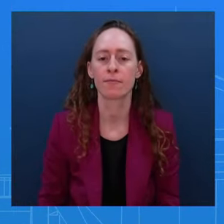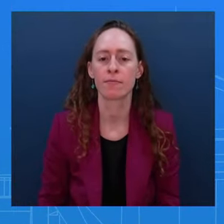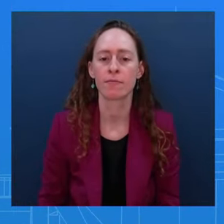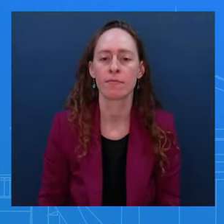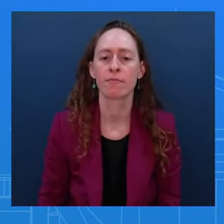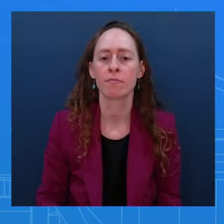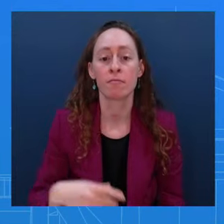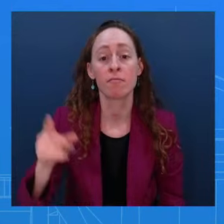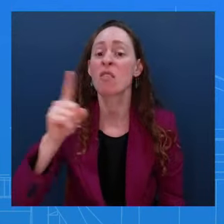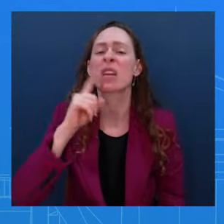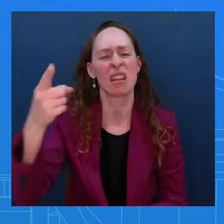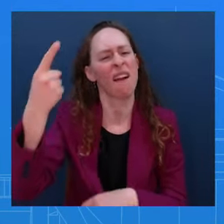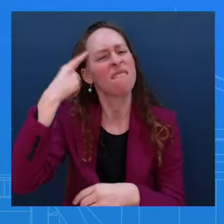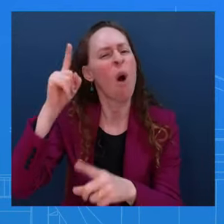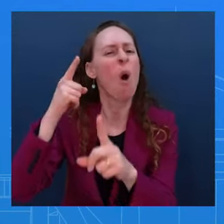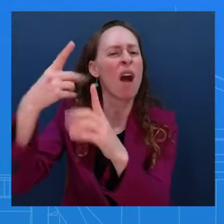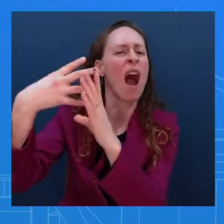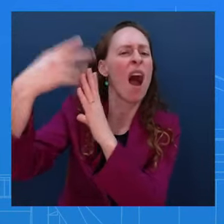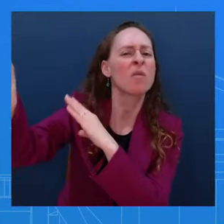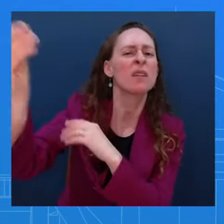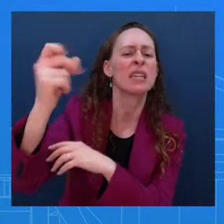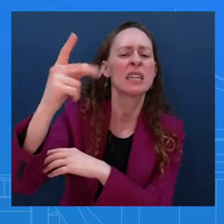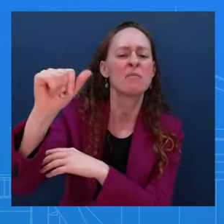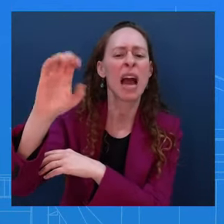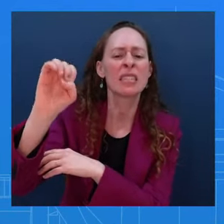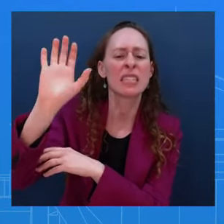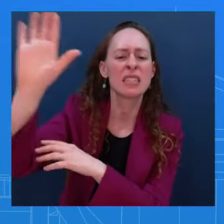130 countries have signed up to, including Russia.